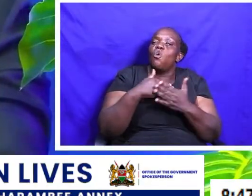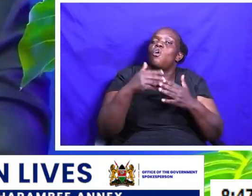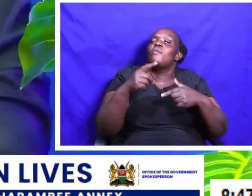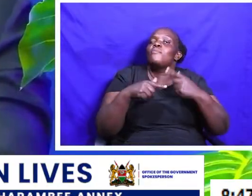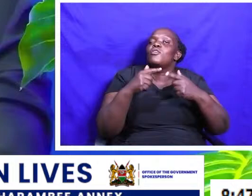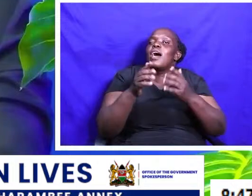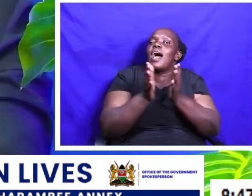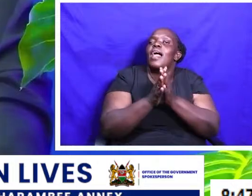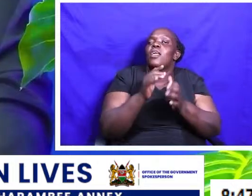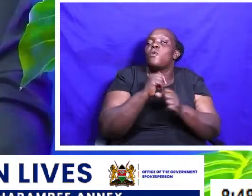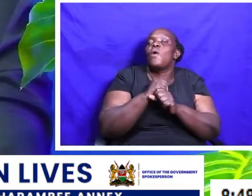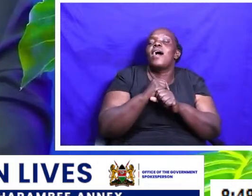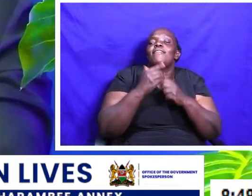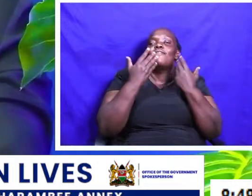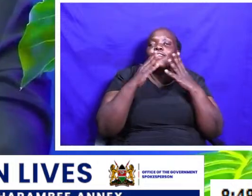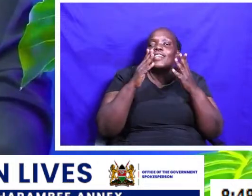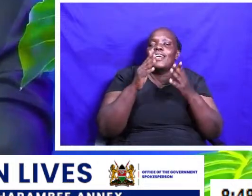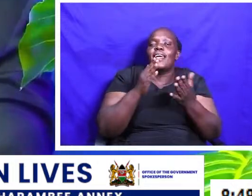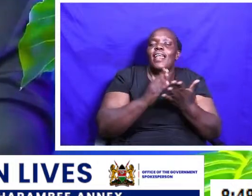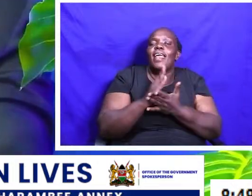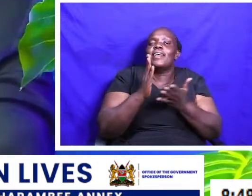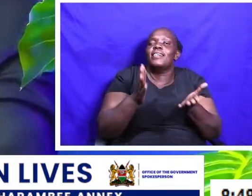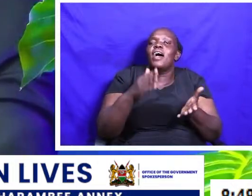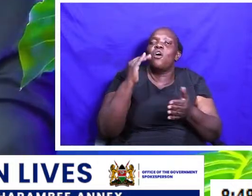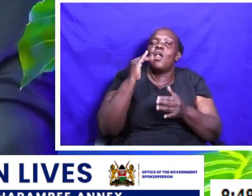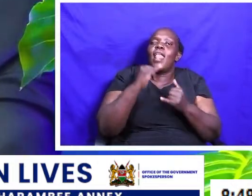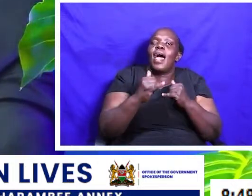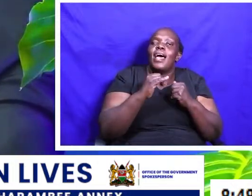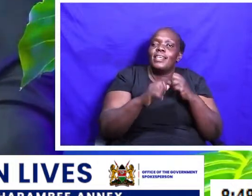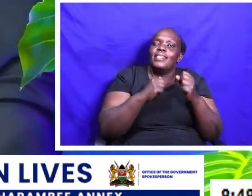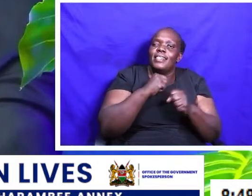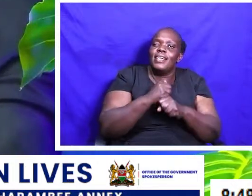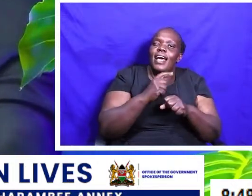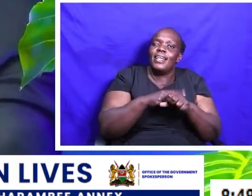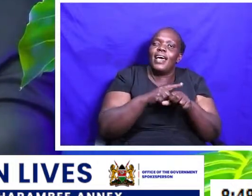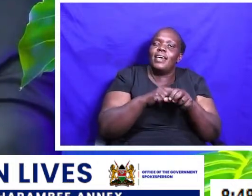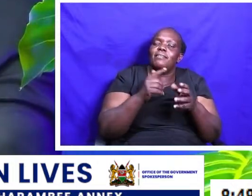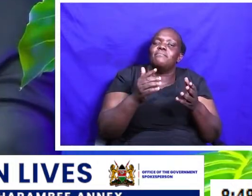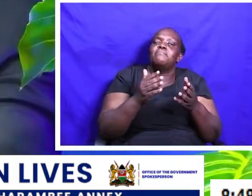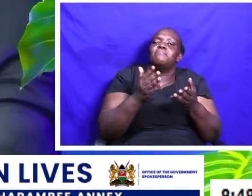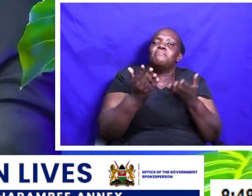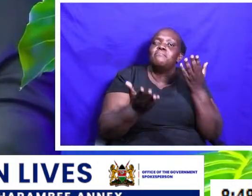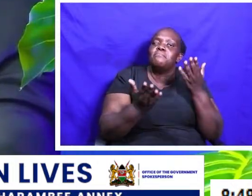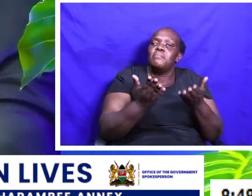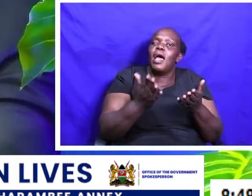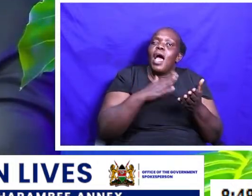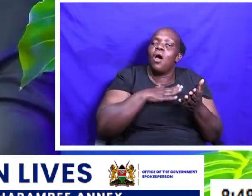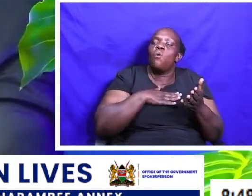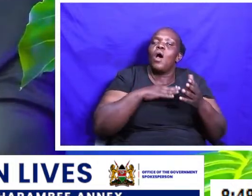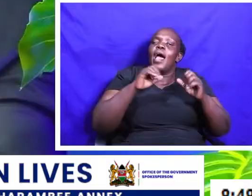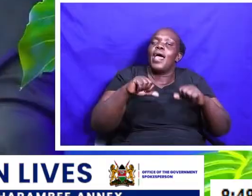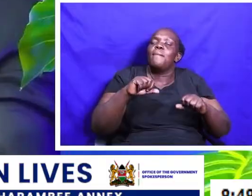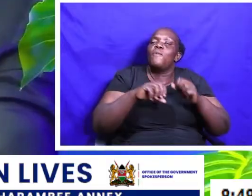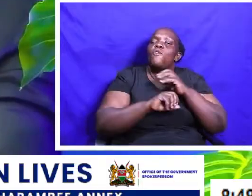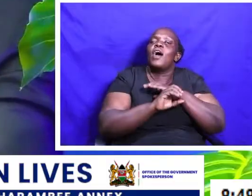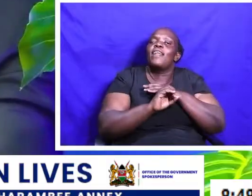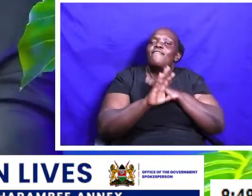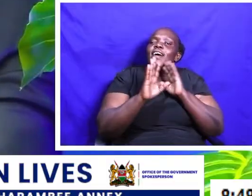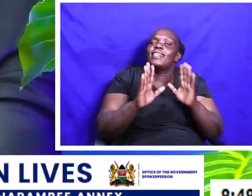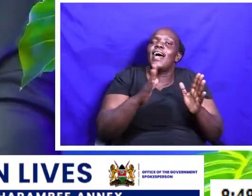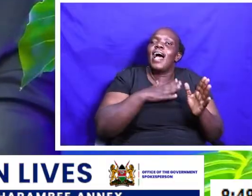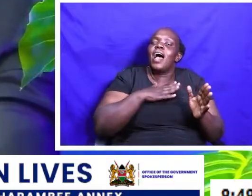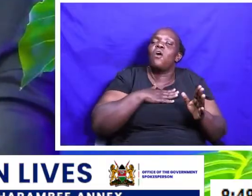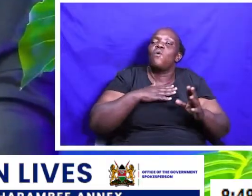the whole process, and it works. And right now, last year is when we met up with our able